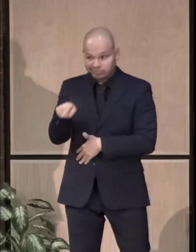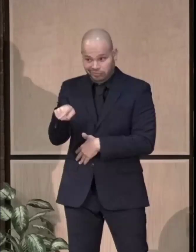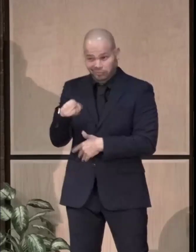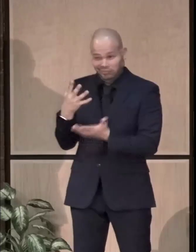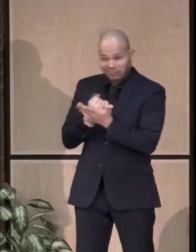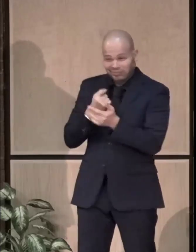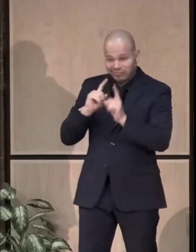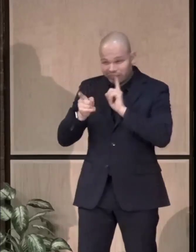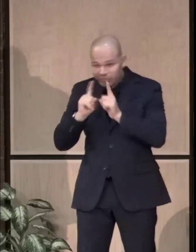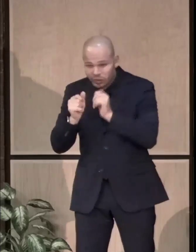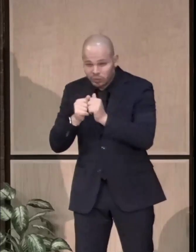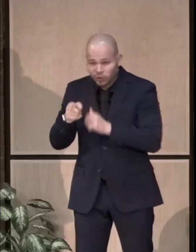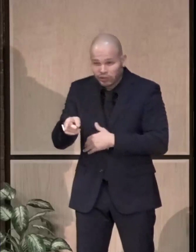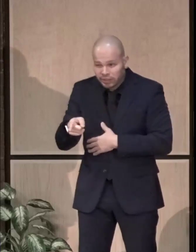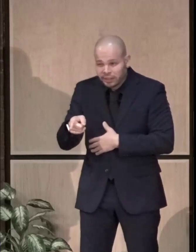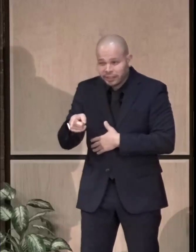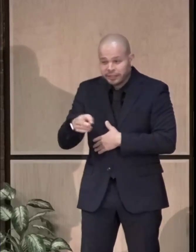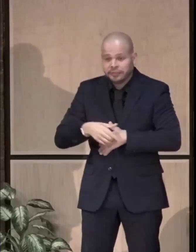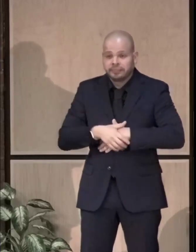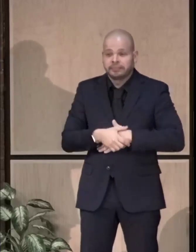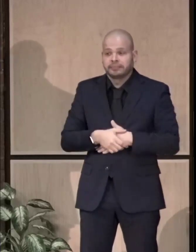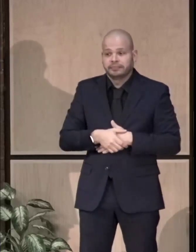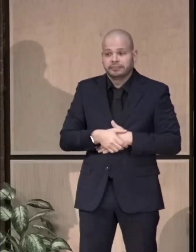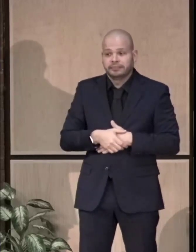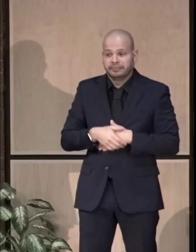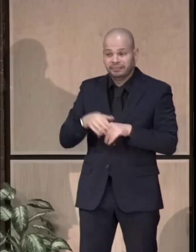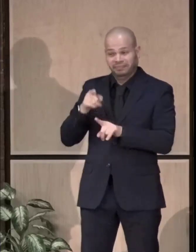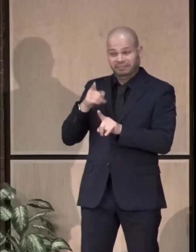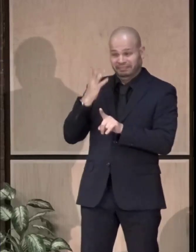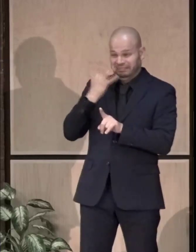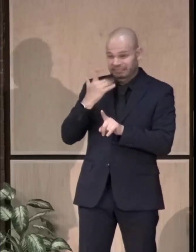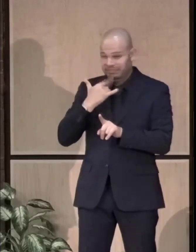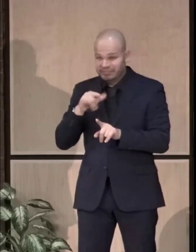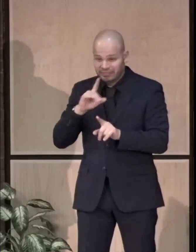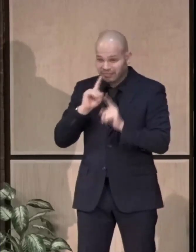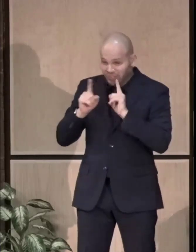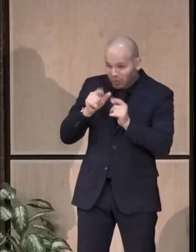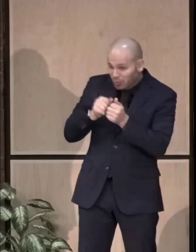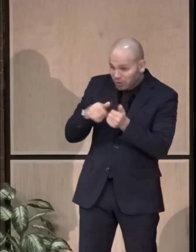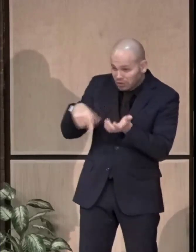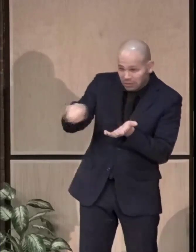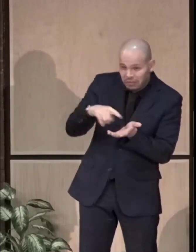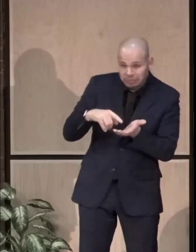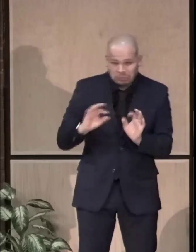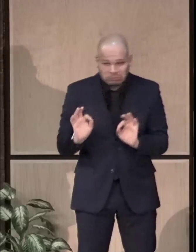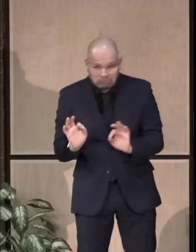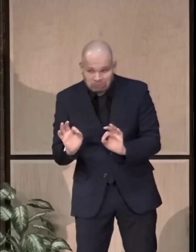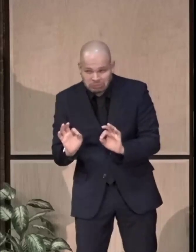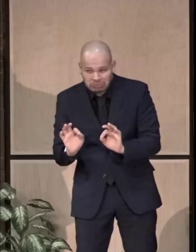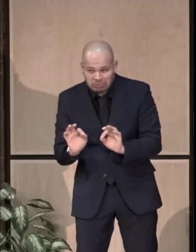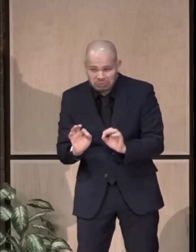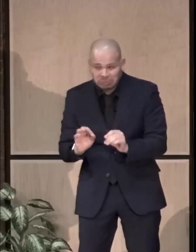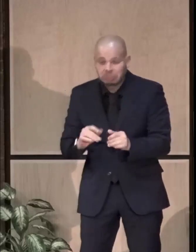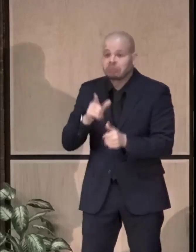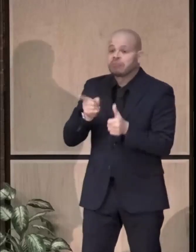much, sir. What do you recall about your conversations? Well, let's start with who you talked to. Who did you